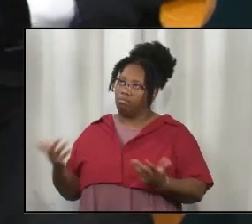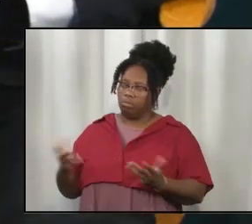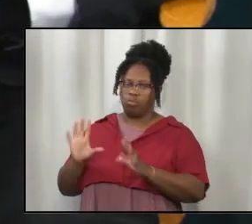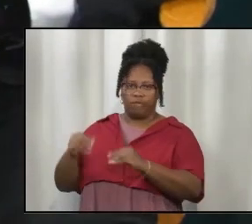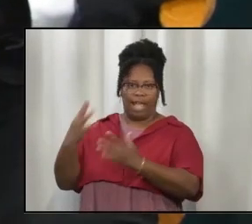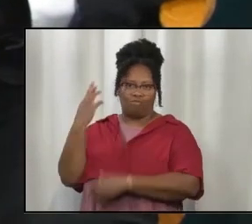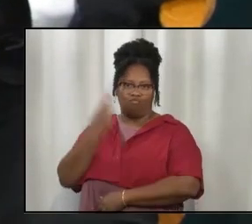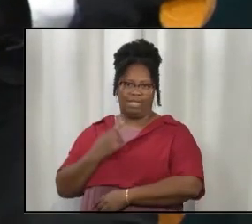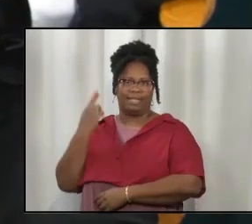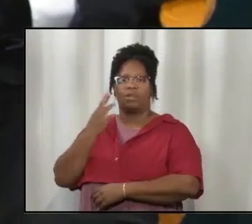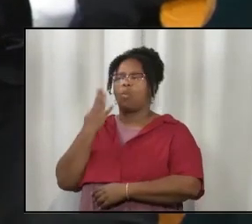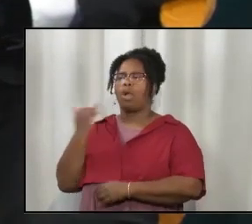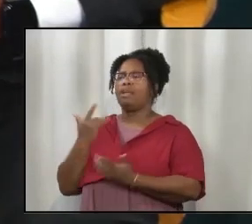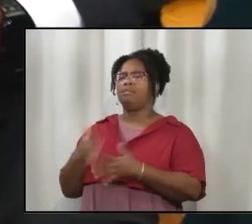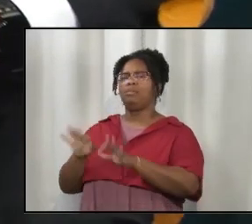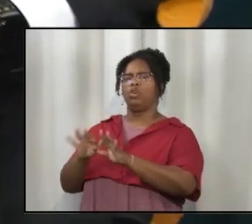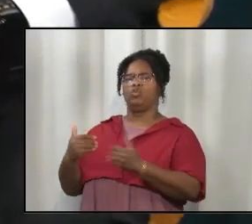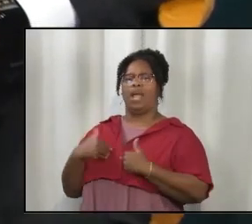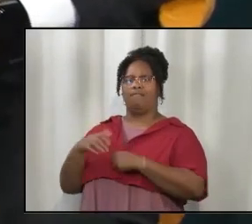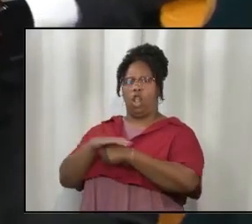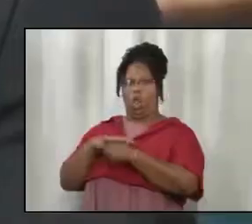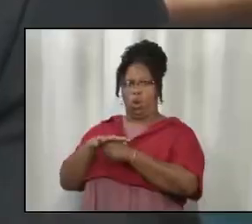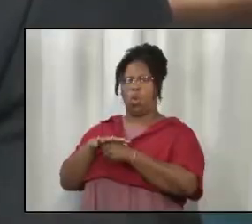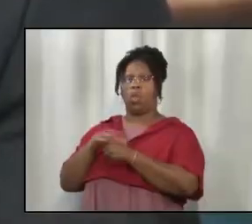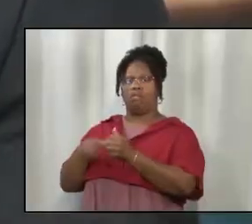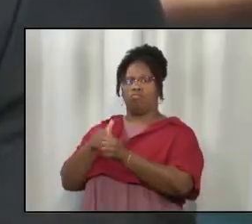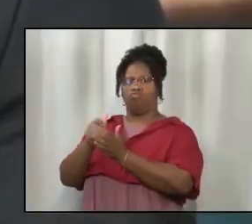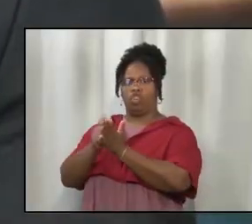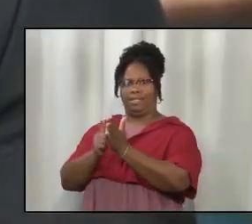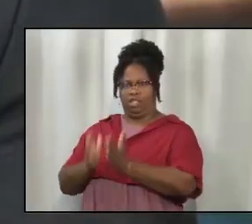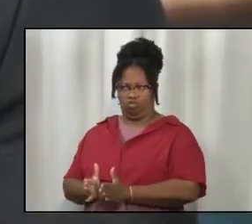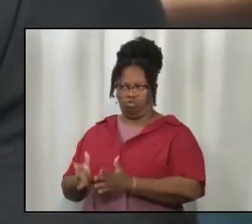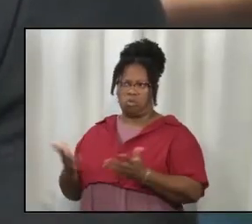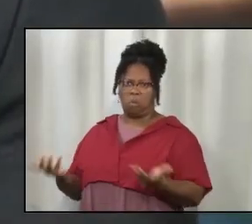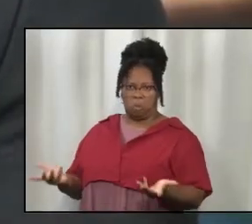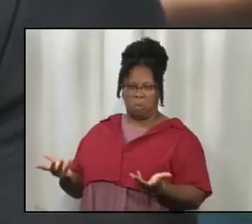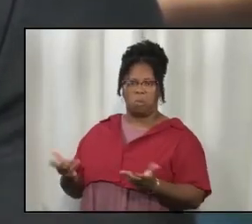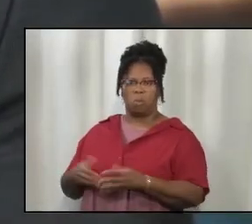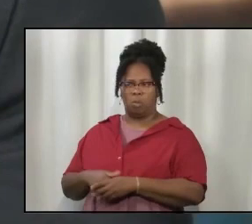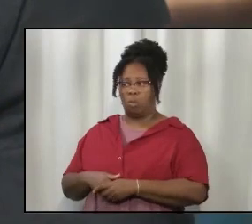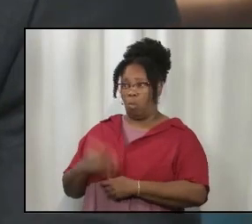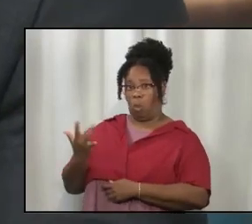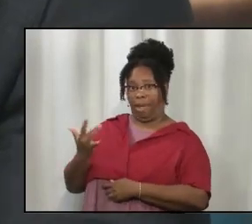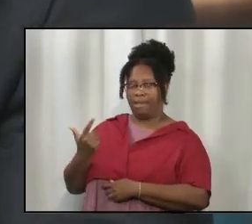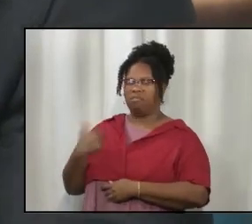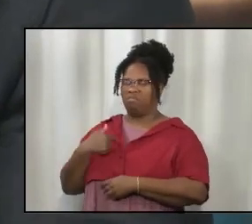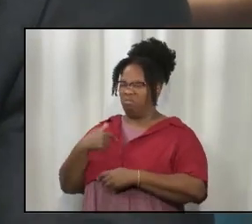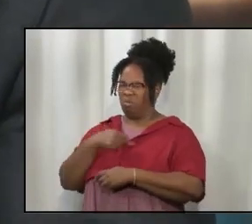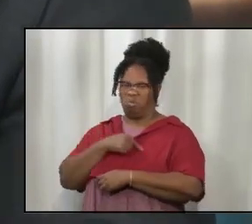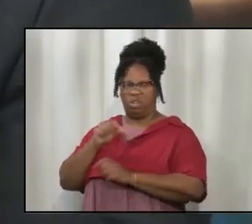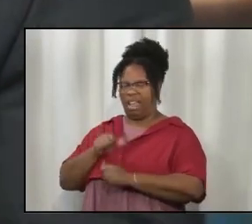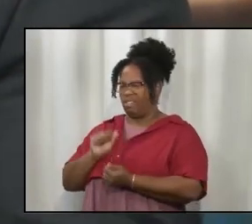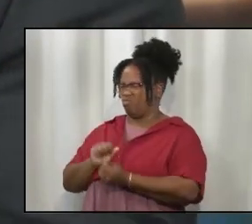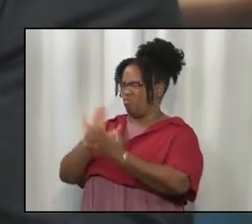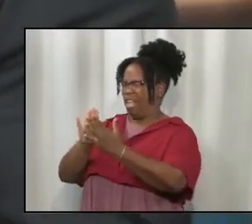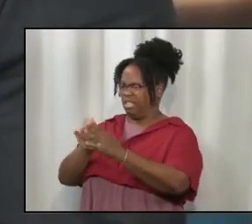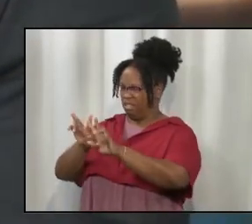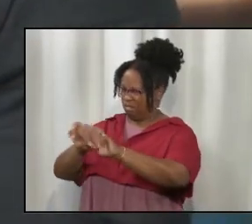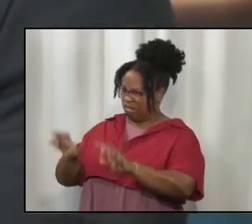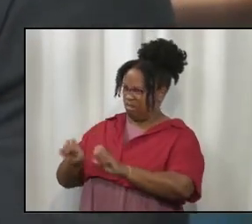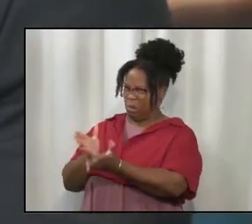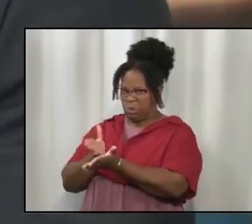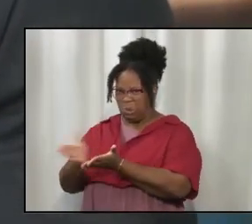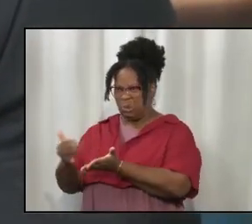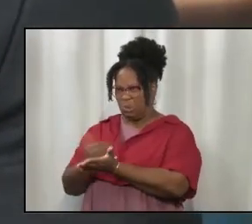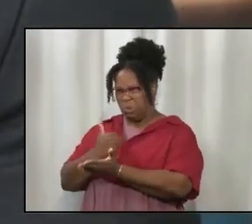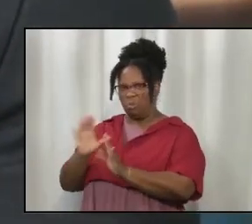it's important to have a local prosecutor, because we're able to address things more comprehensively and within the context of the